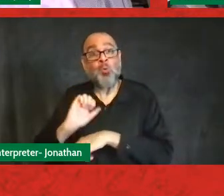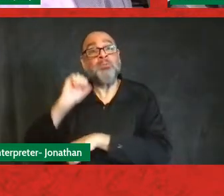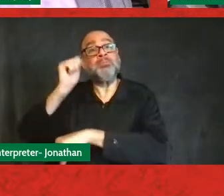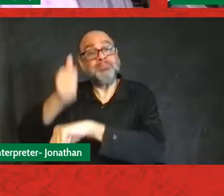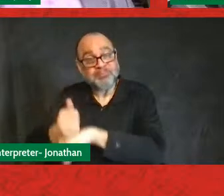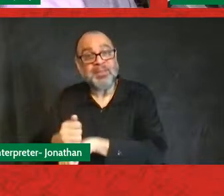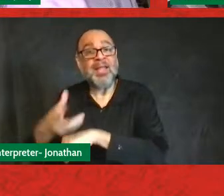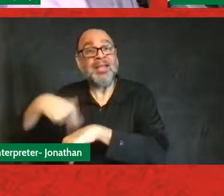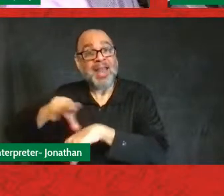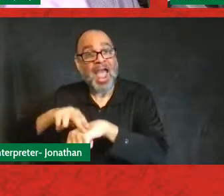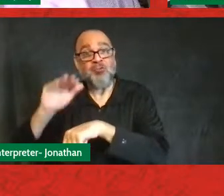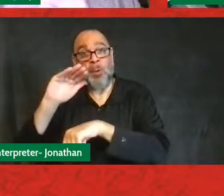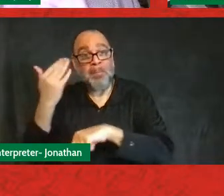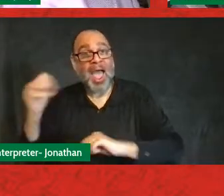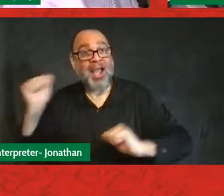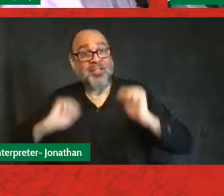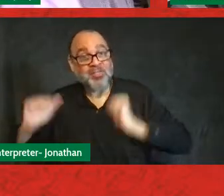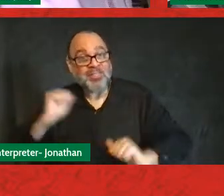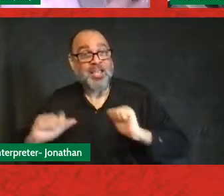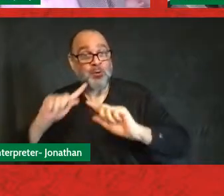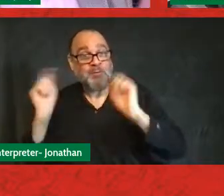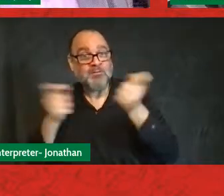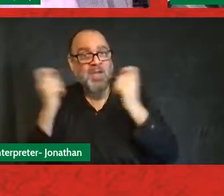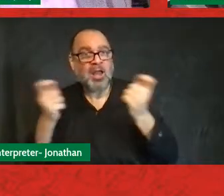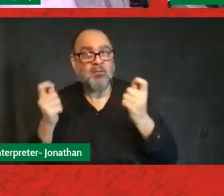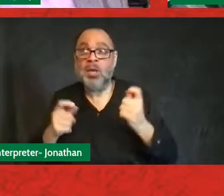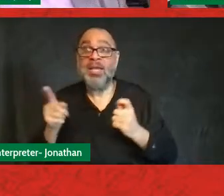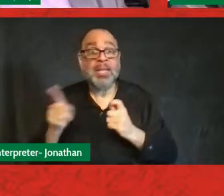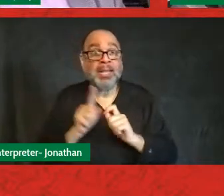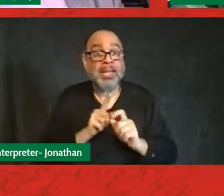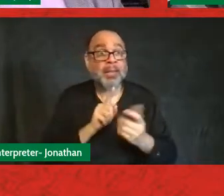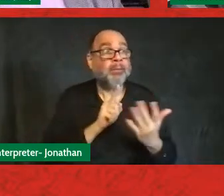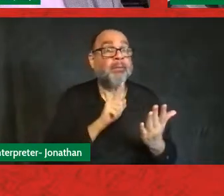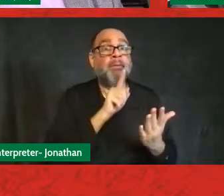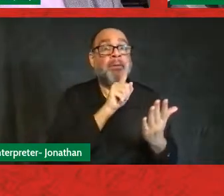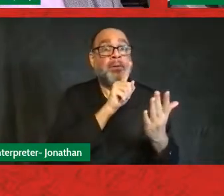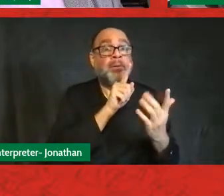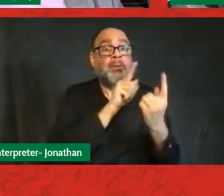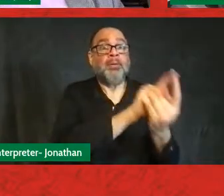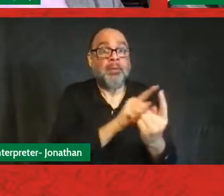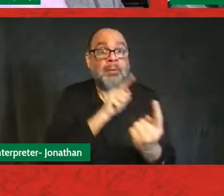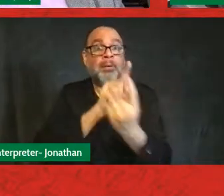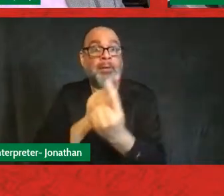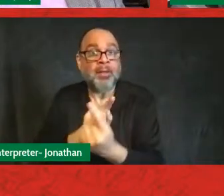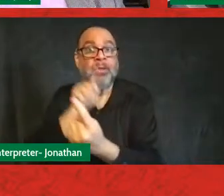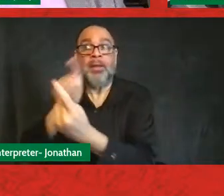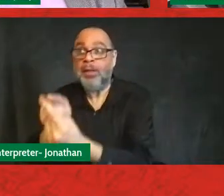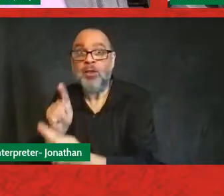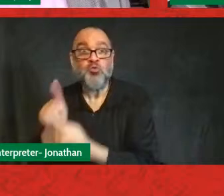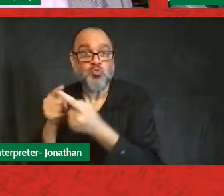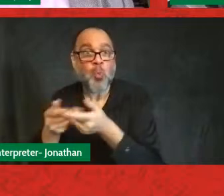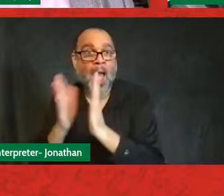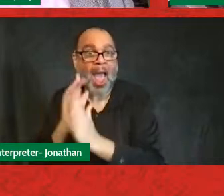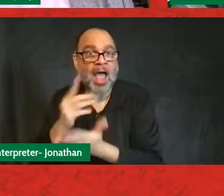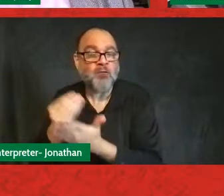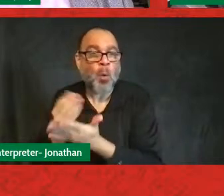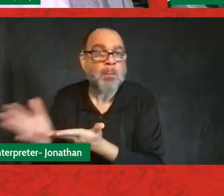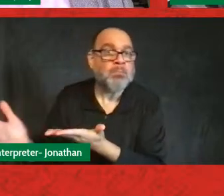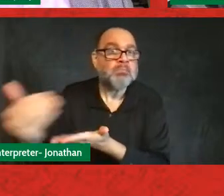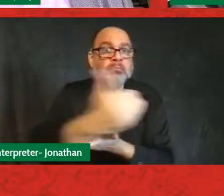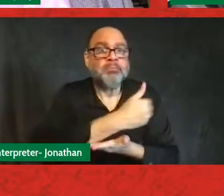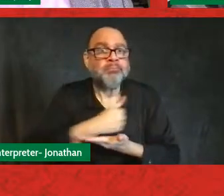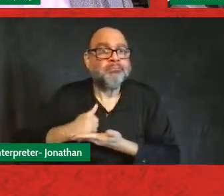houses and had at homes mm-hmm. and raised money for different productions and things like that. And so, he did that, Michael,